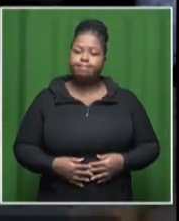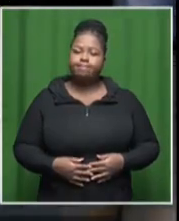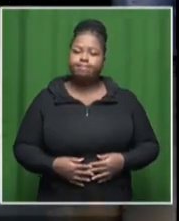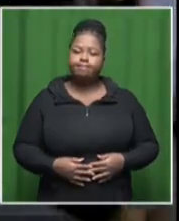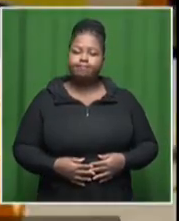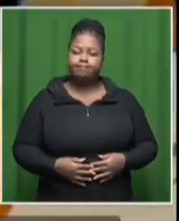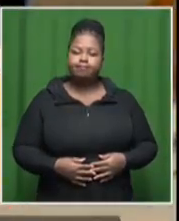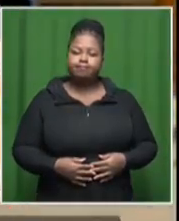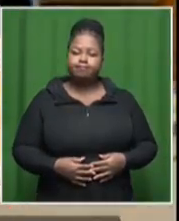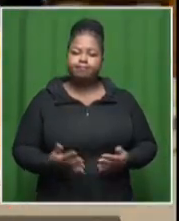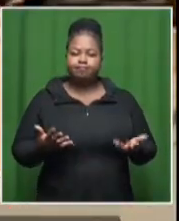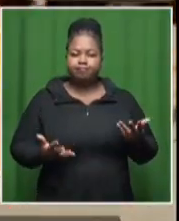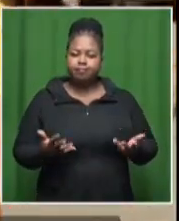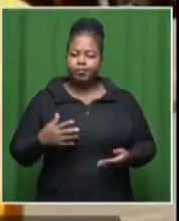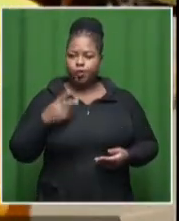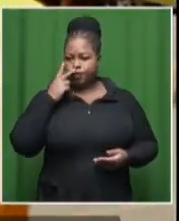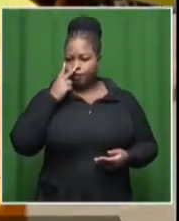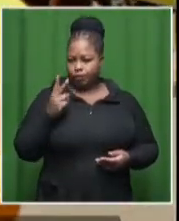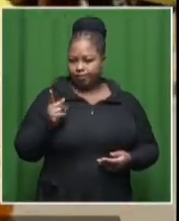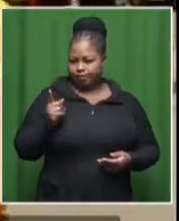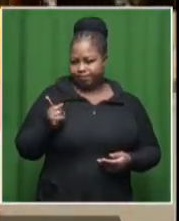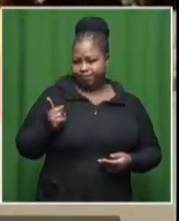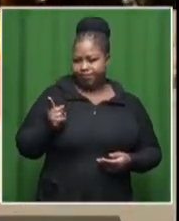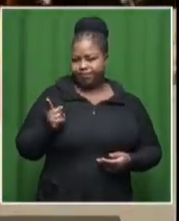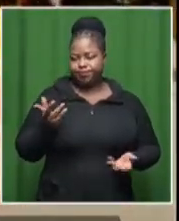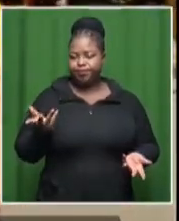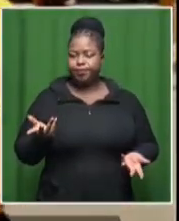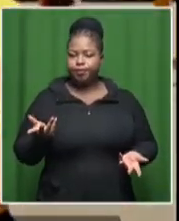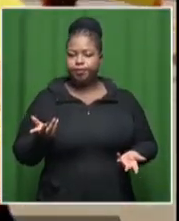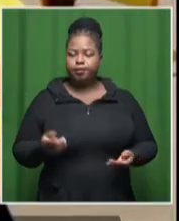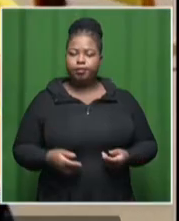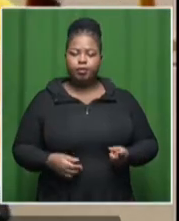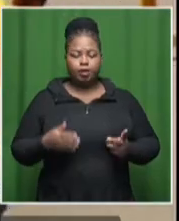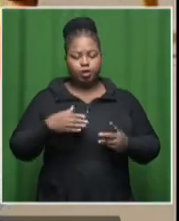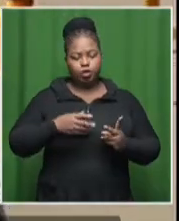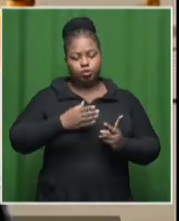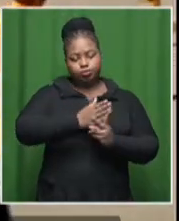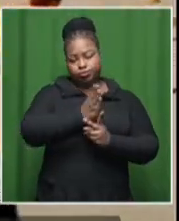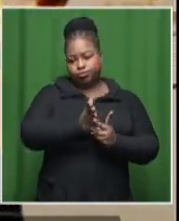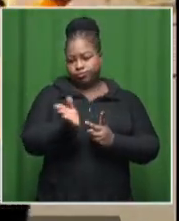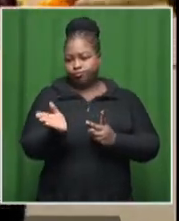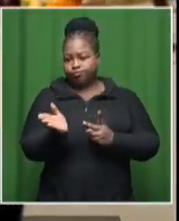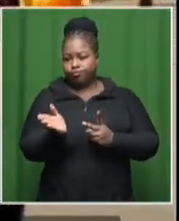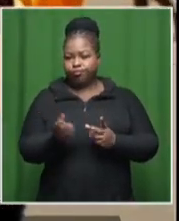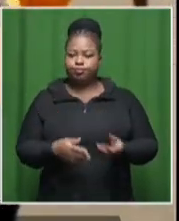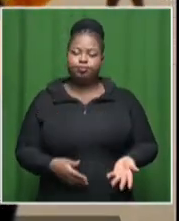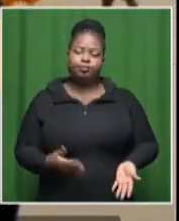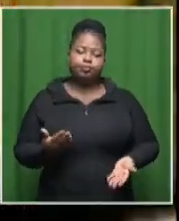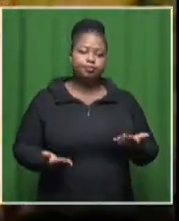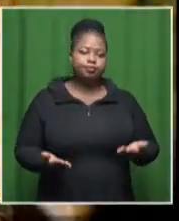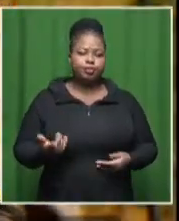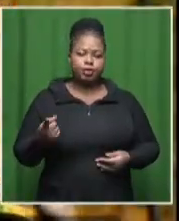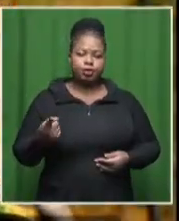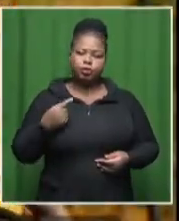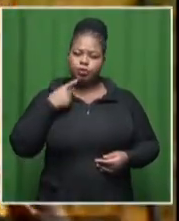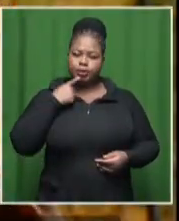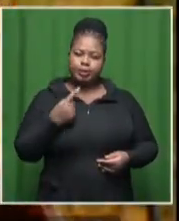One could actually look at it from two angles. It could, one could